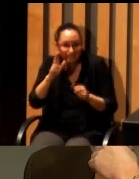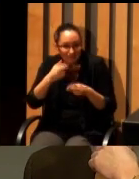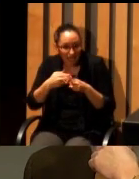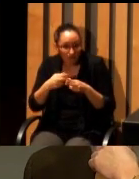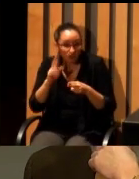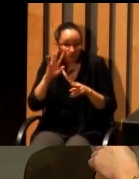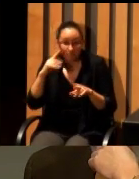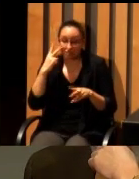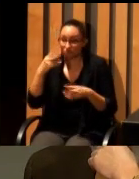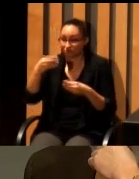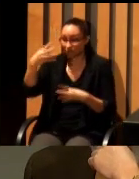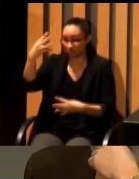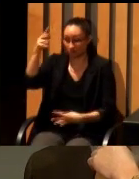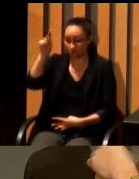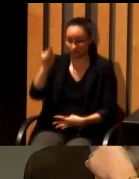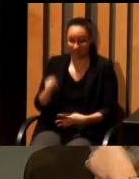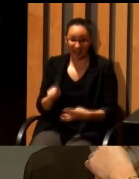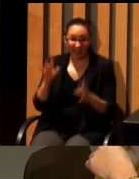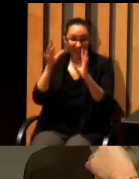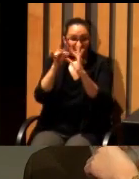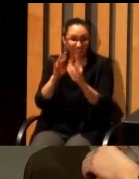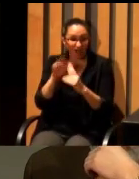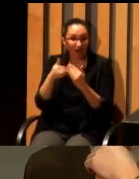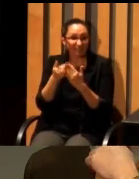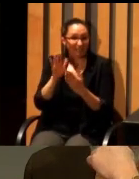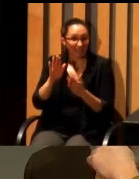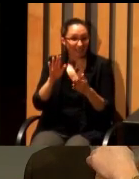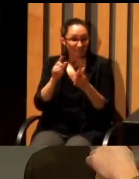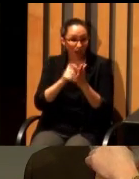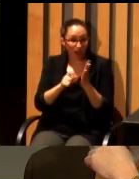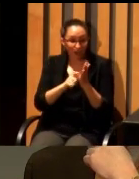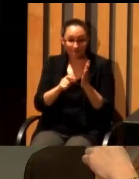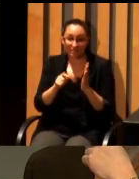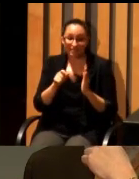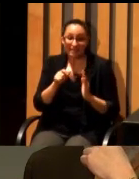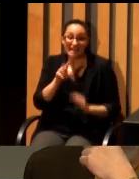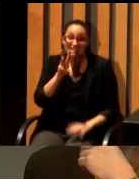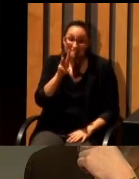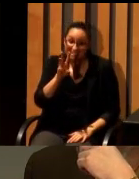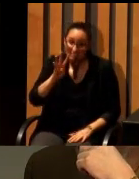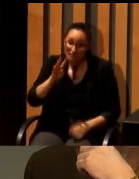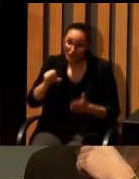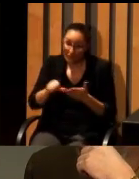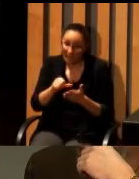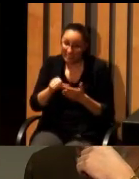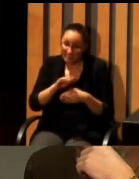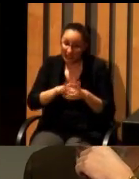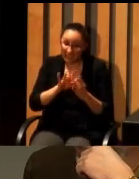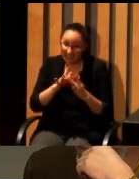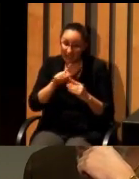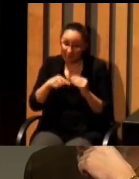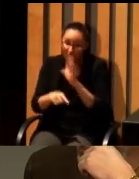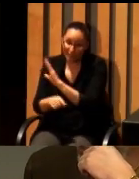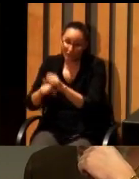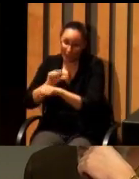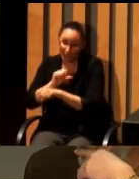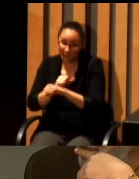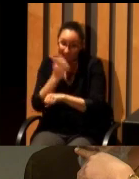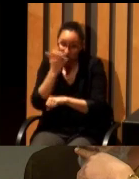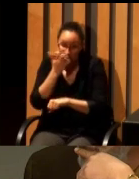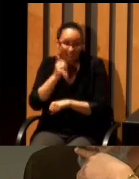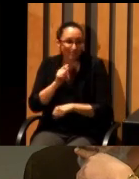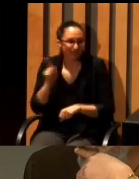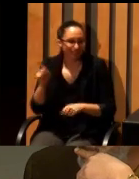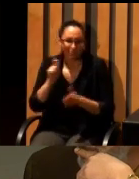that has links to all of his clips, and it has it's not one page, it's 64 pages long. So he's